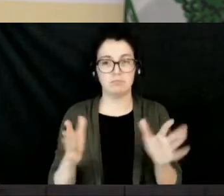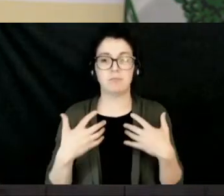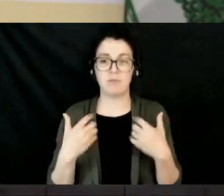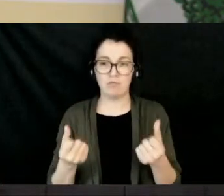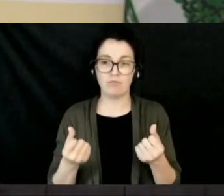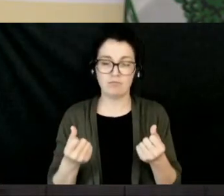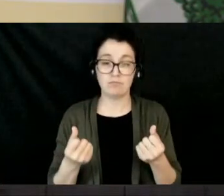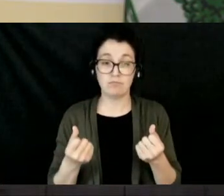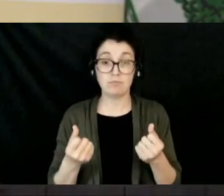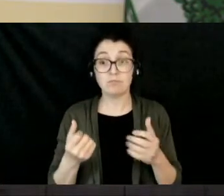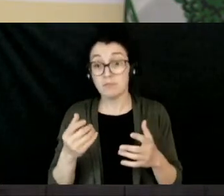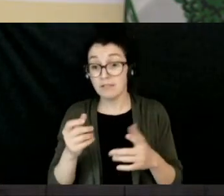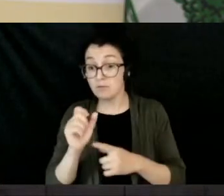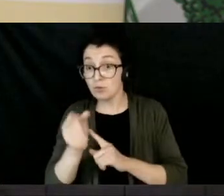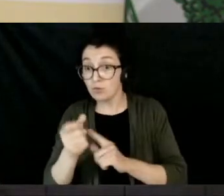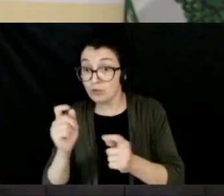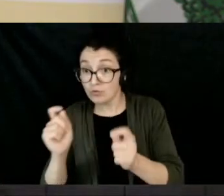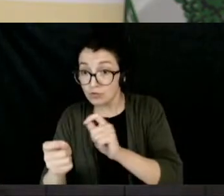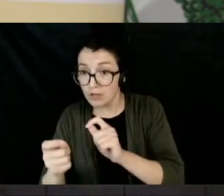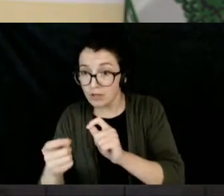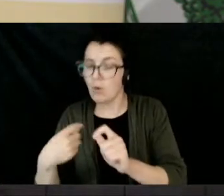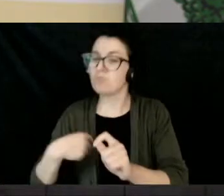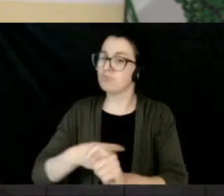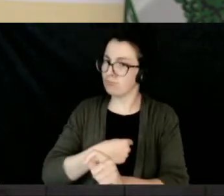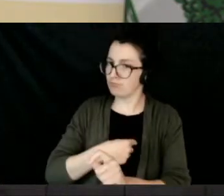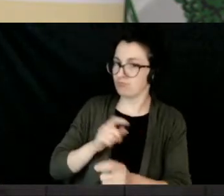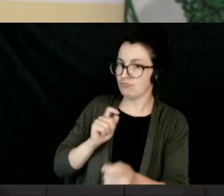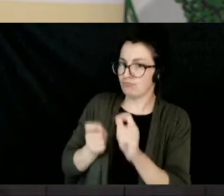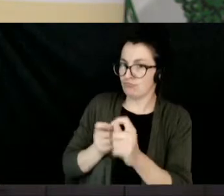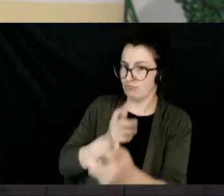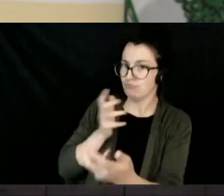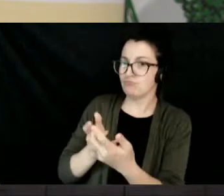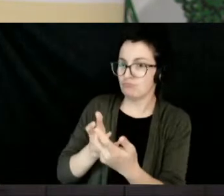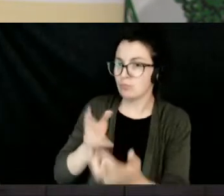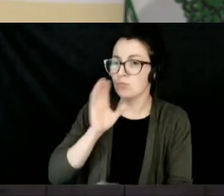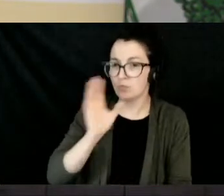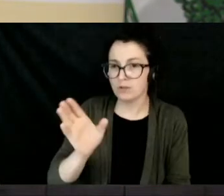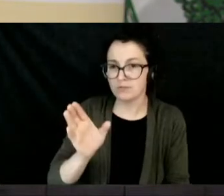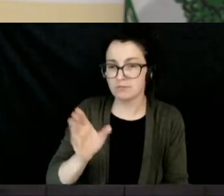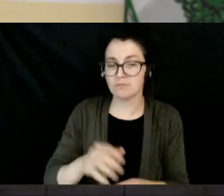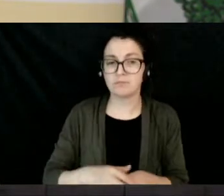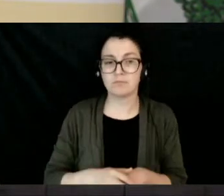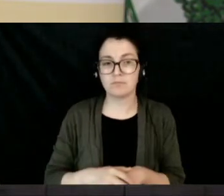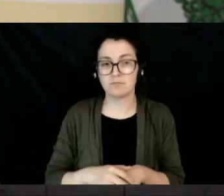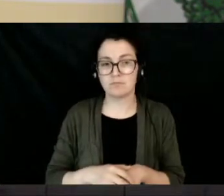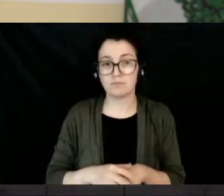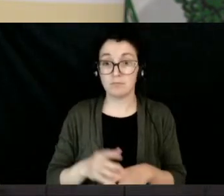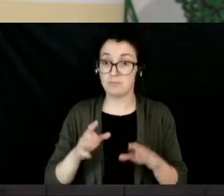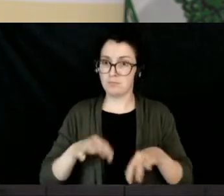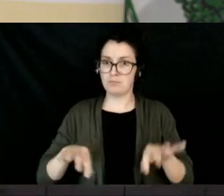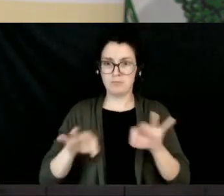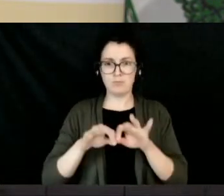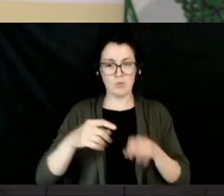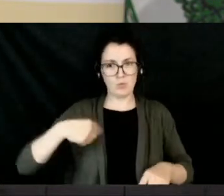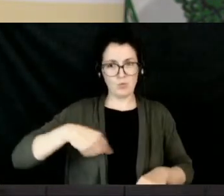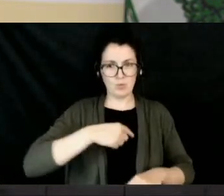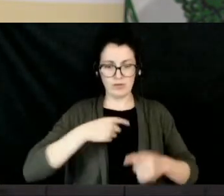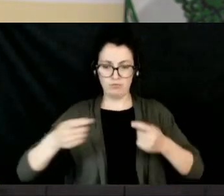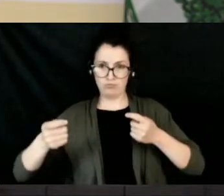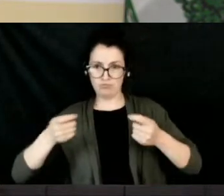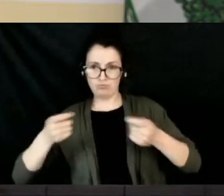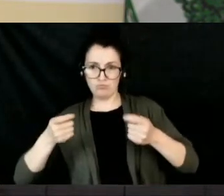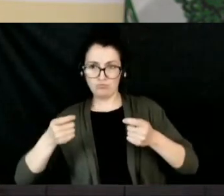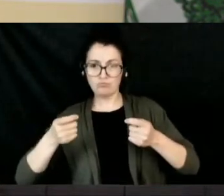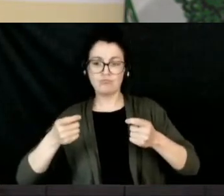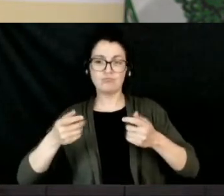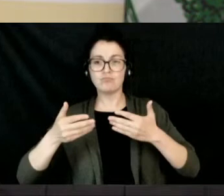will adapt. Our plan is built for that, and it brings with it the ability to control our own destiny and to what we've all